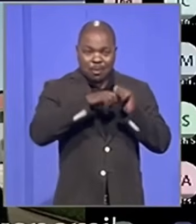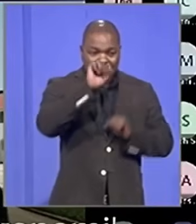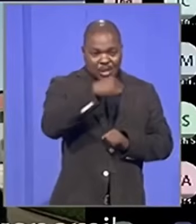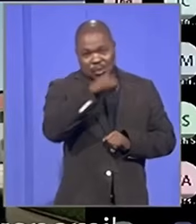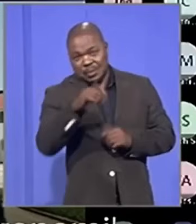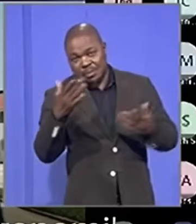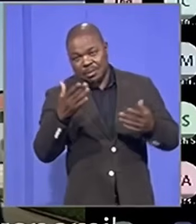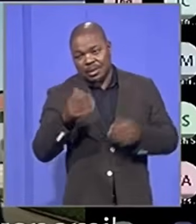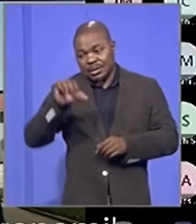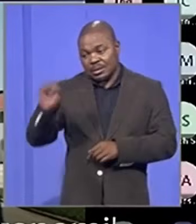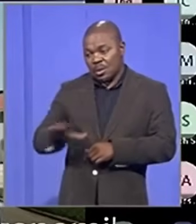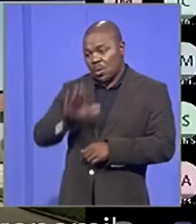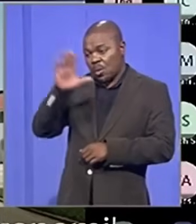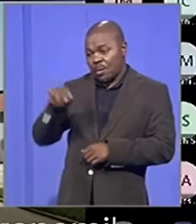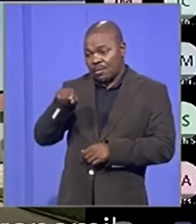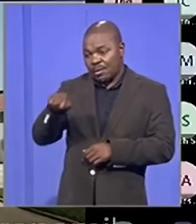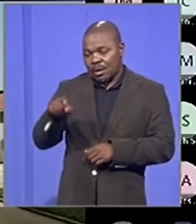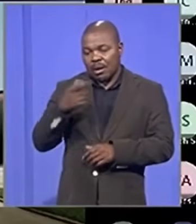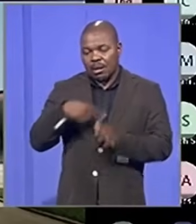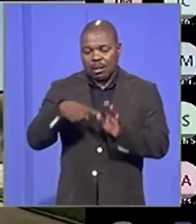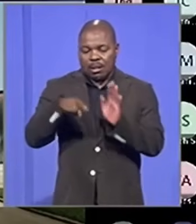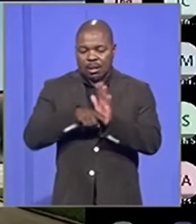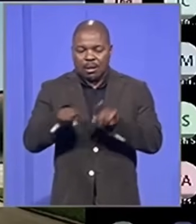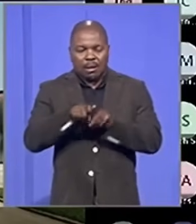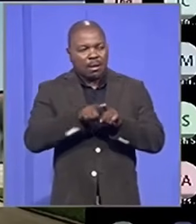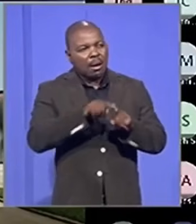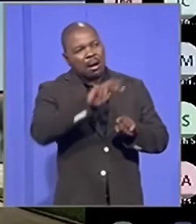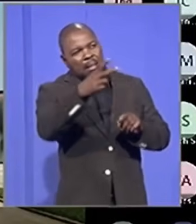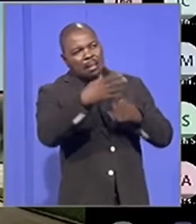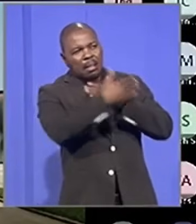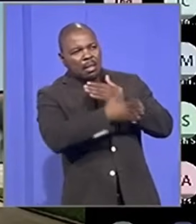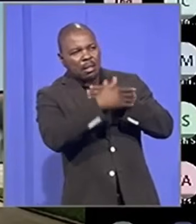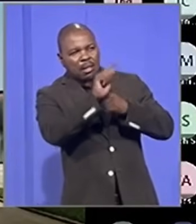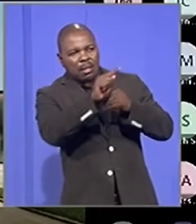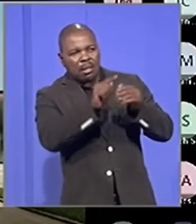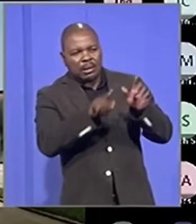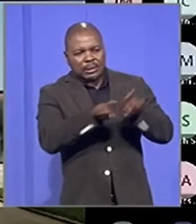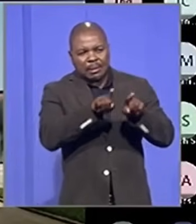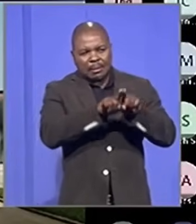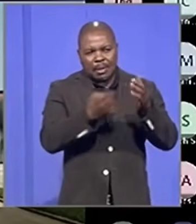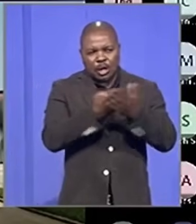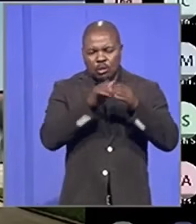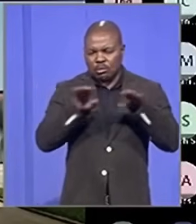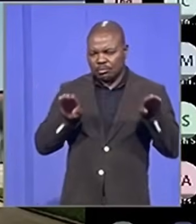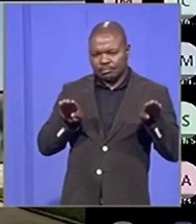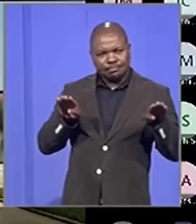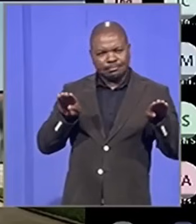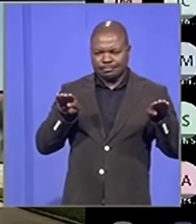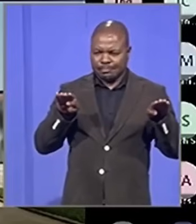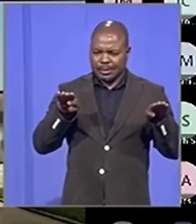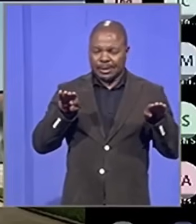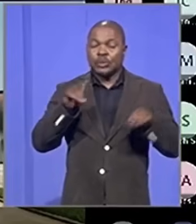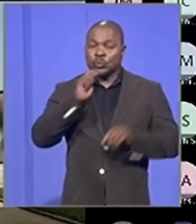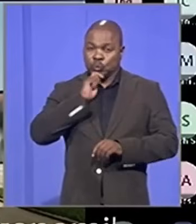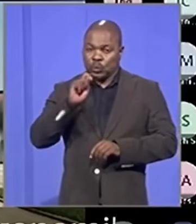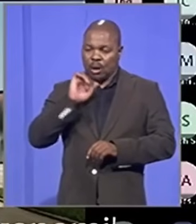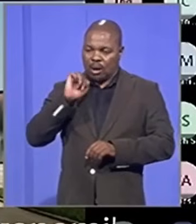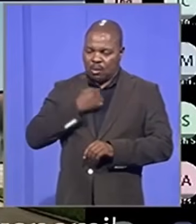South Africa's debt relative to other peer emerging economies, it's quite clear that our debt